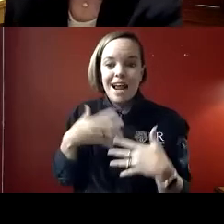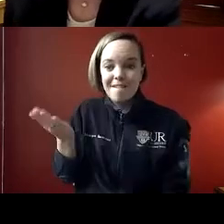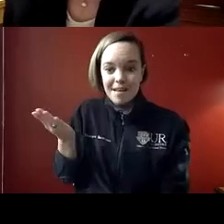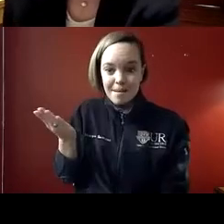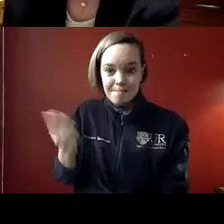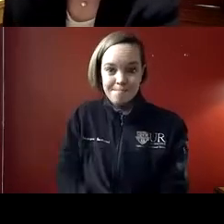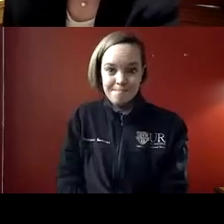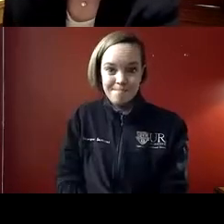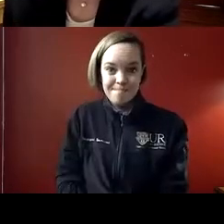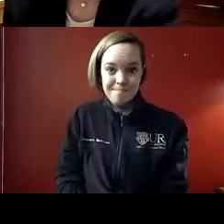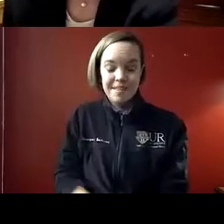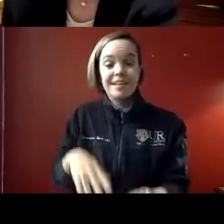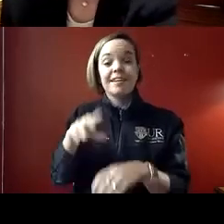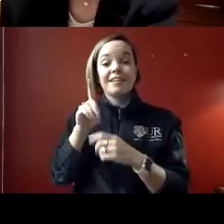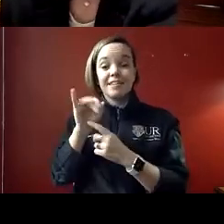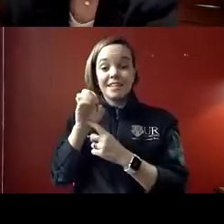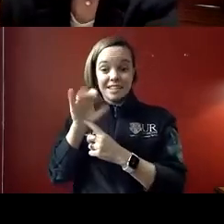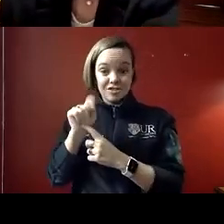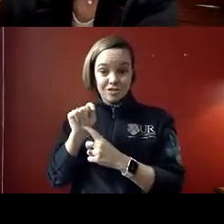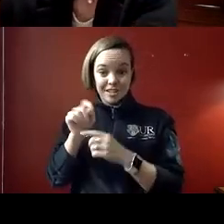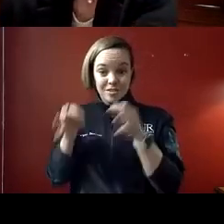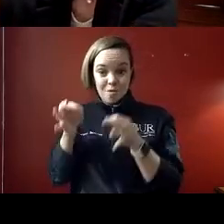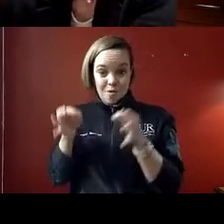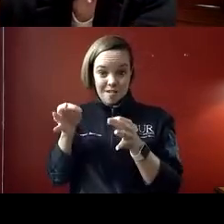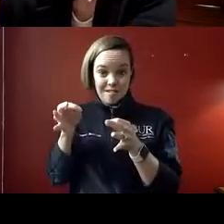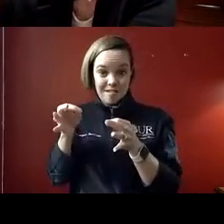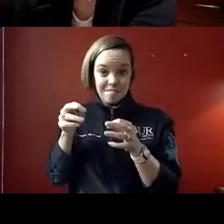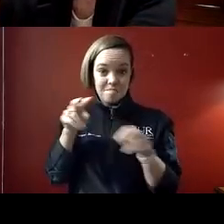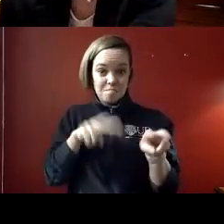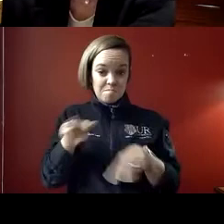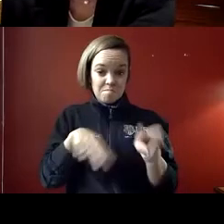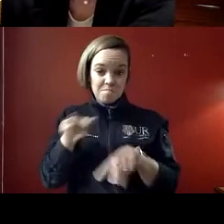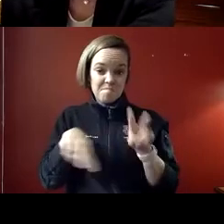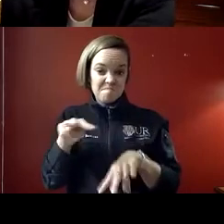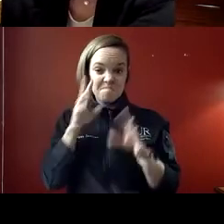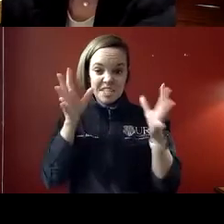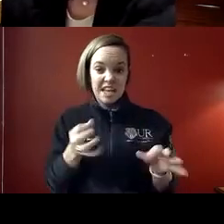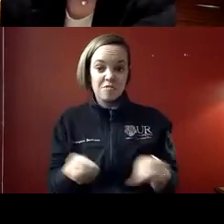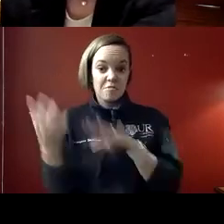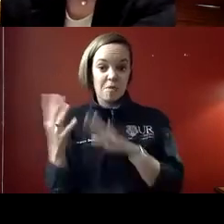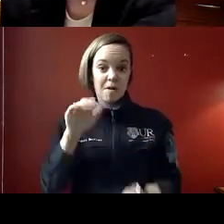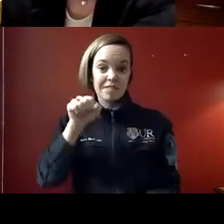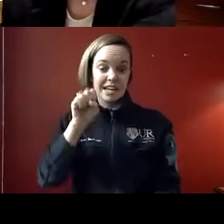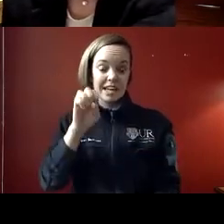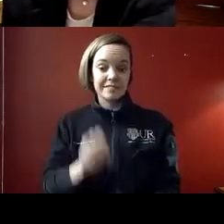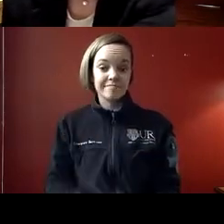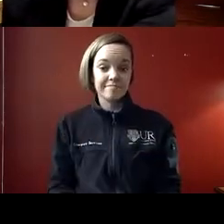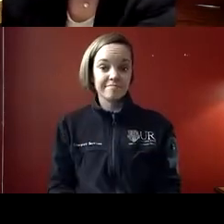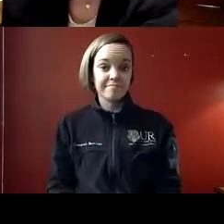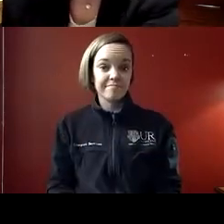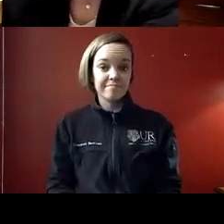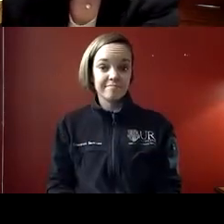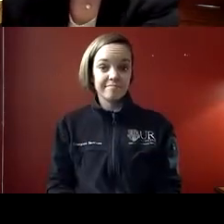district court looked at this and basically said, there's no, we're going to toss the case. The relationship